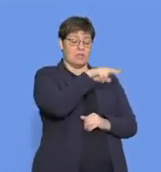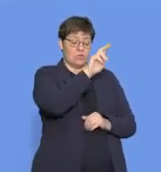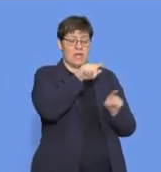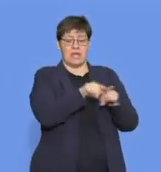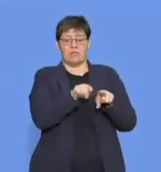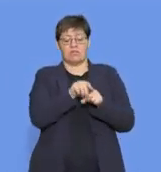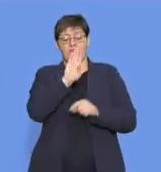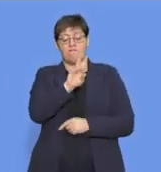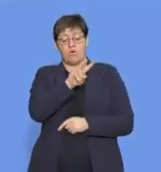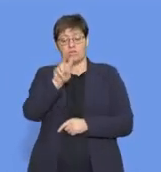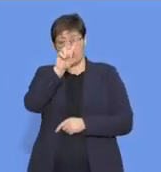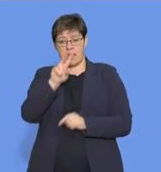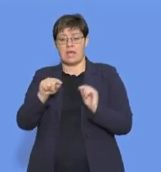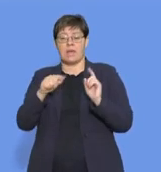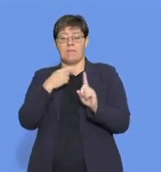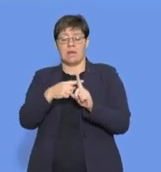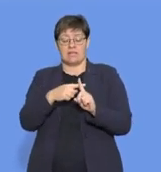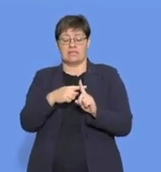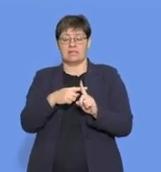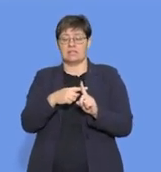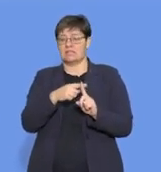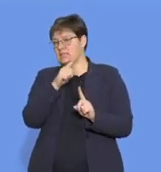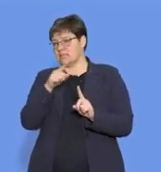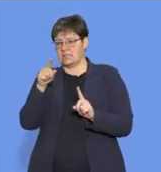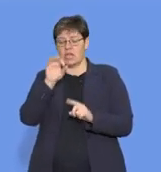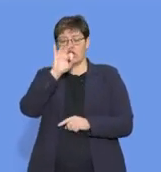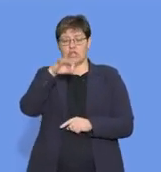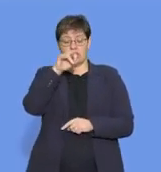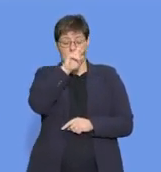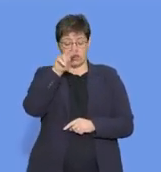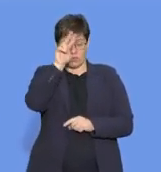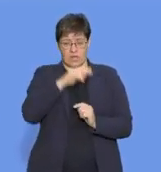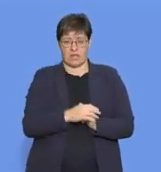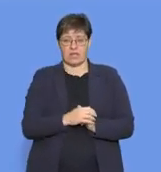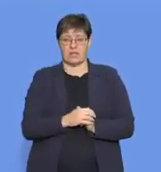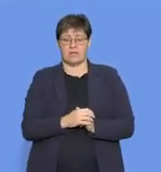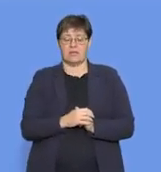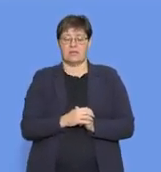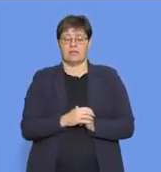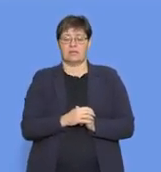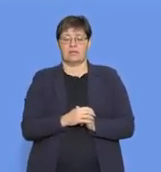squared plus C squared is that one, and it's 13 squared